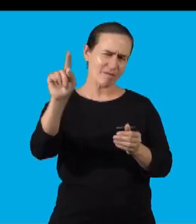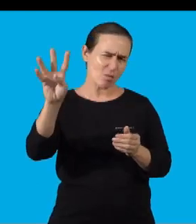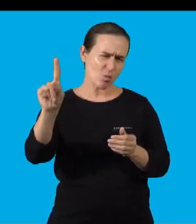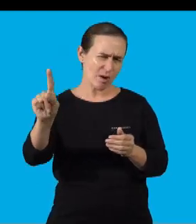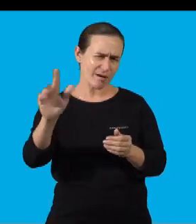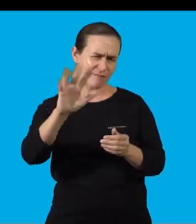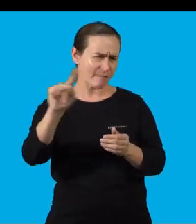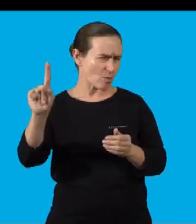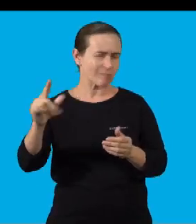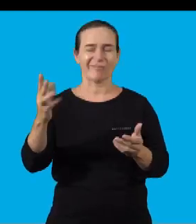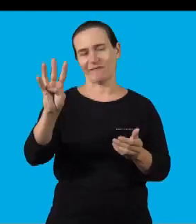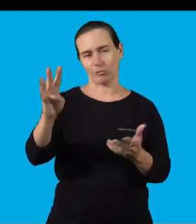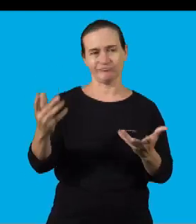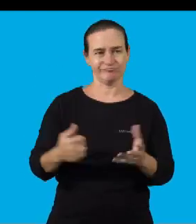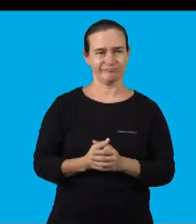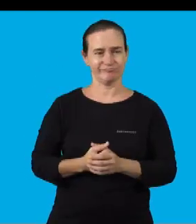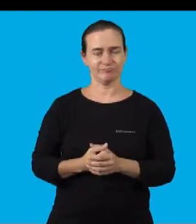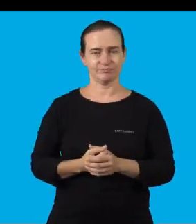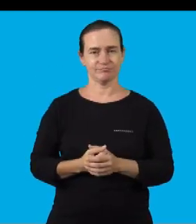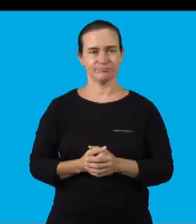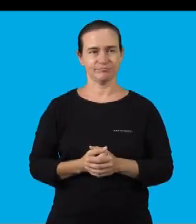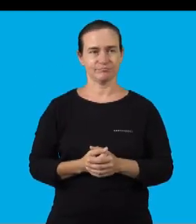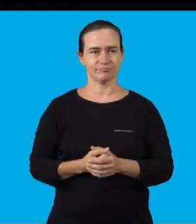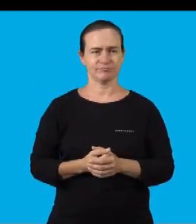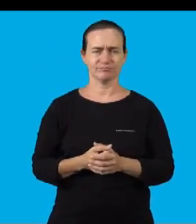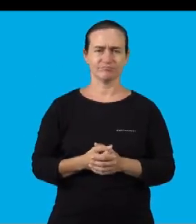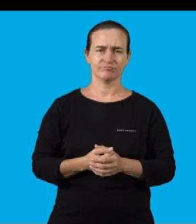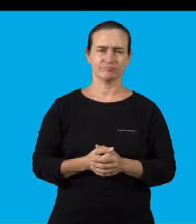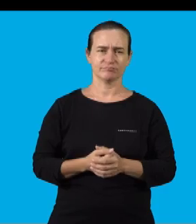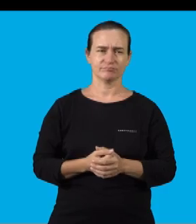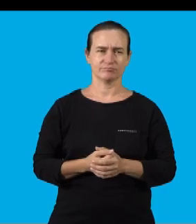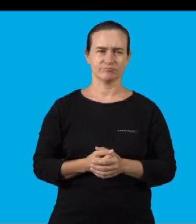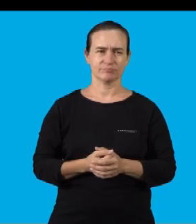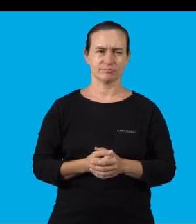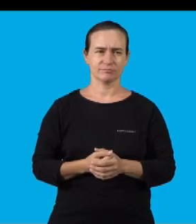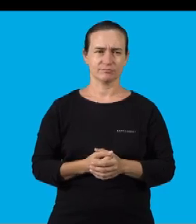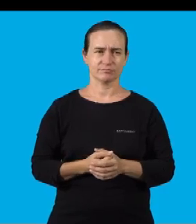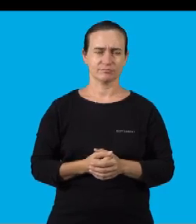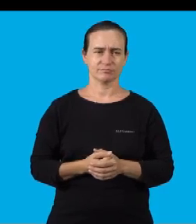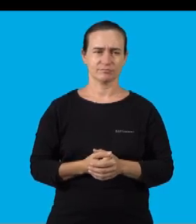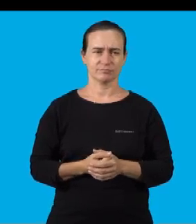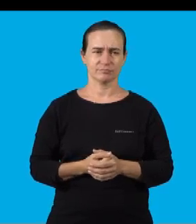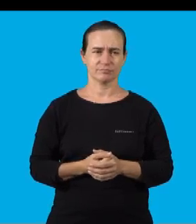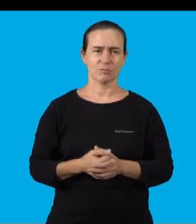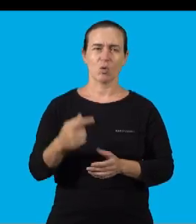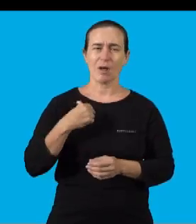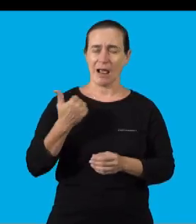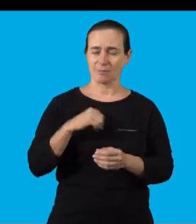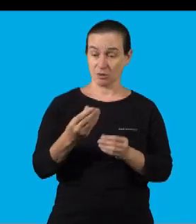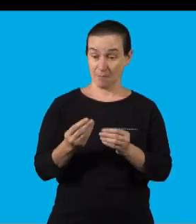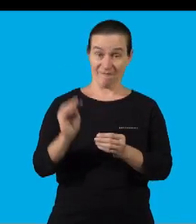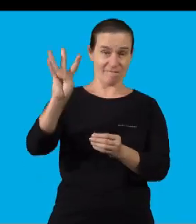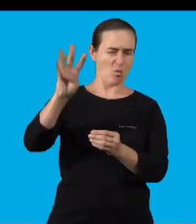1, which gives us that 4. So how are we going to solve for that? Well, firstly, we are going to start with the exponents,